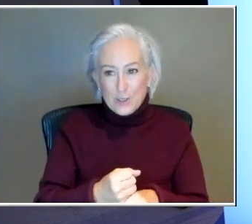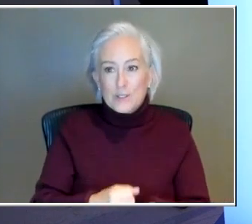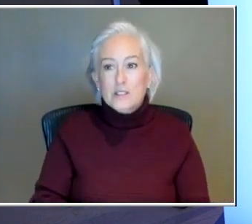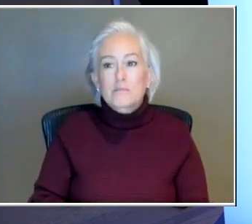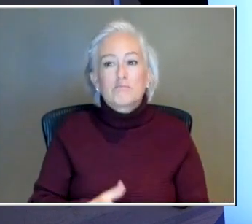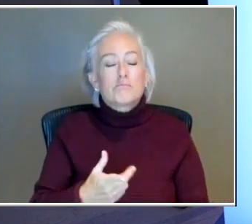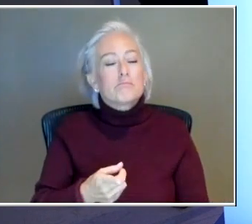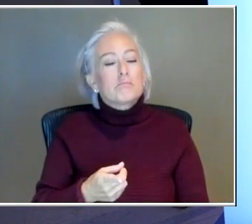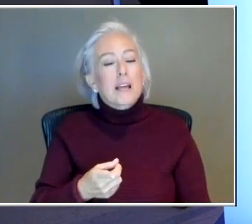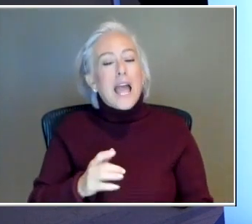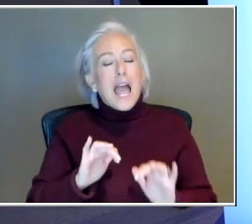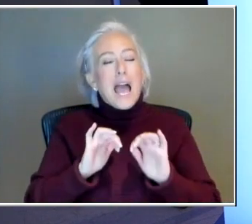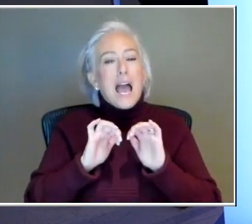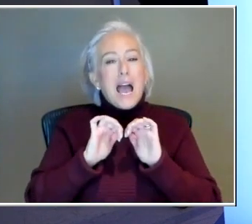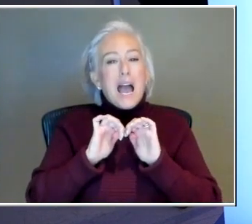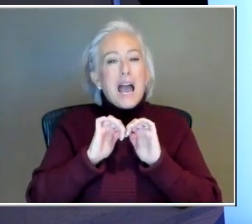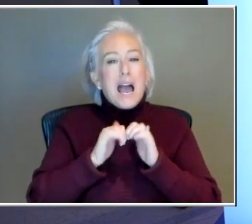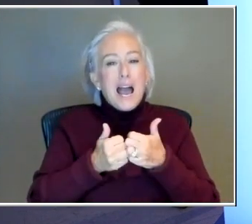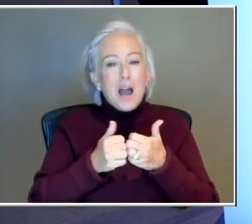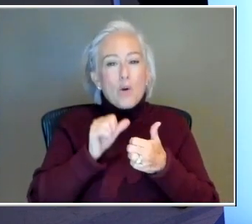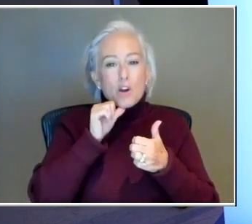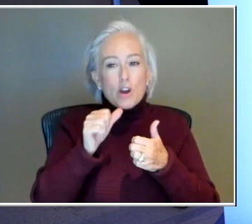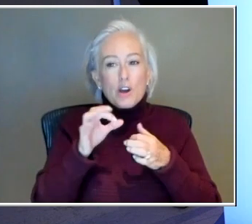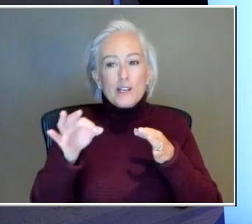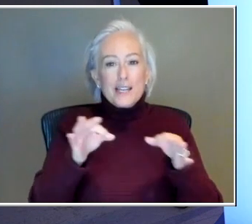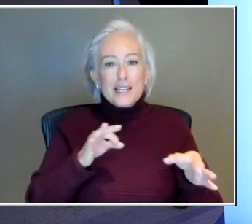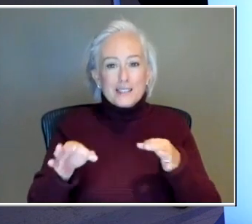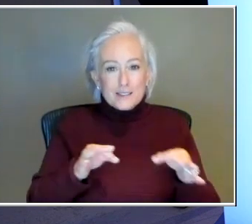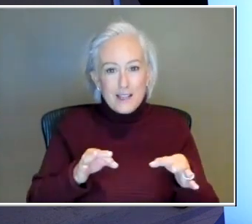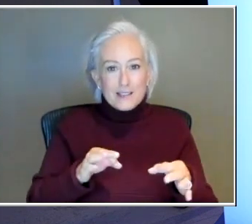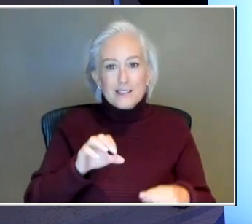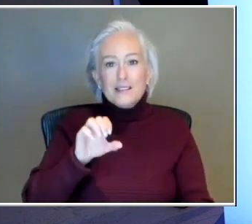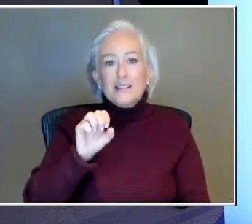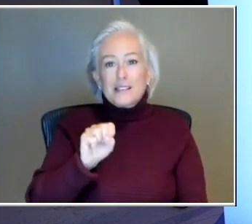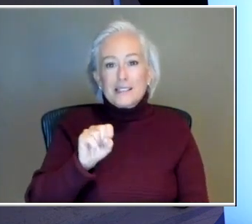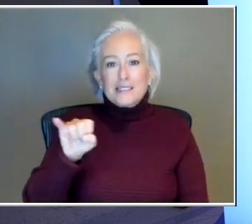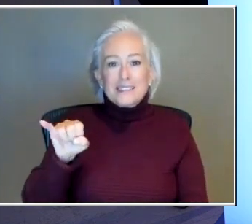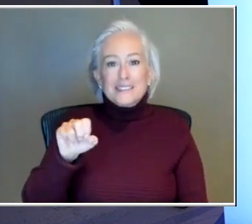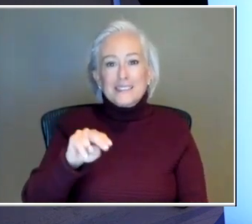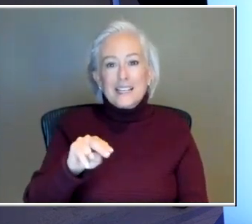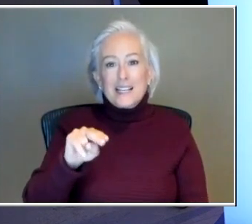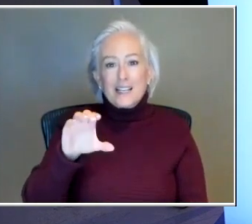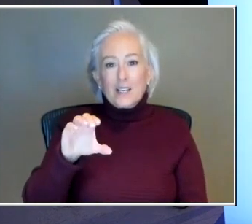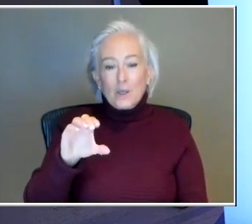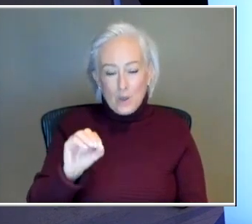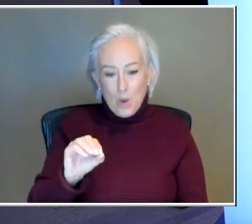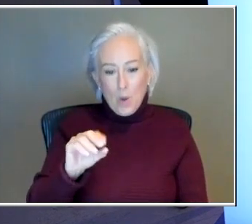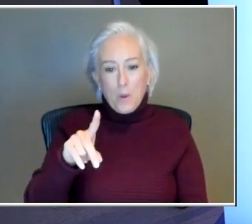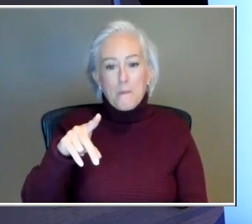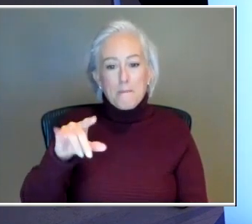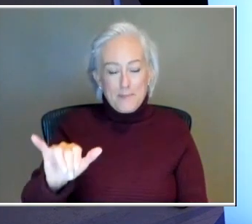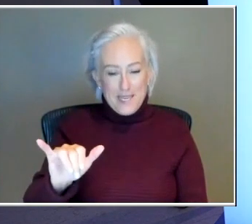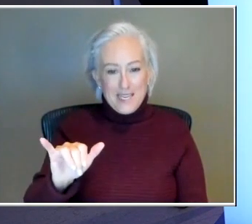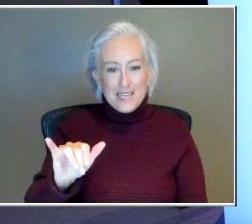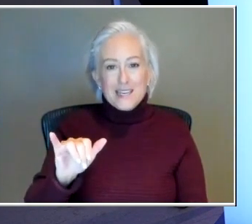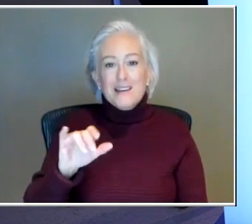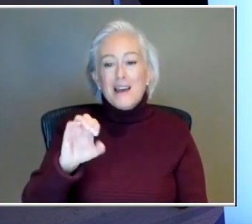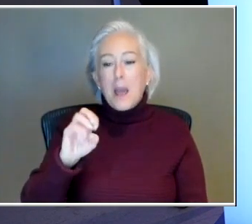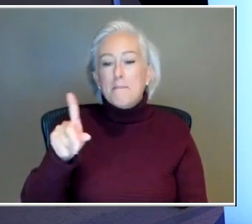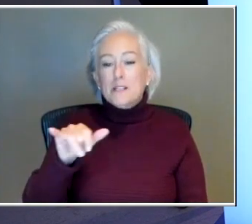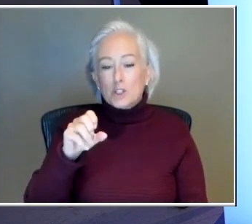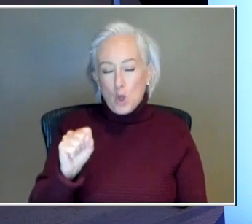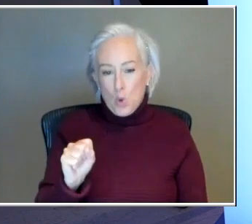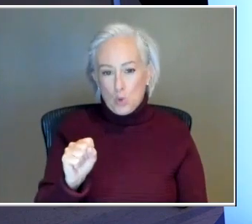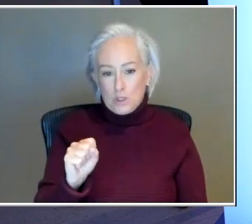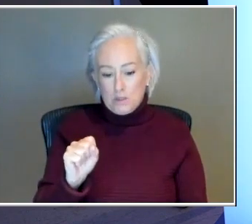and I hope I'm saying this right, syncope episodes? Is that is it? Syncope. Syncope episodes different